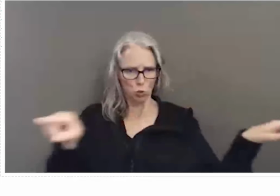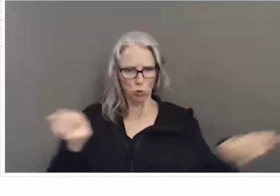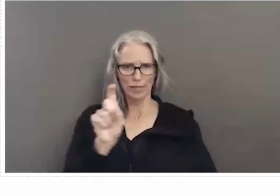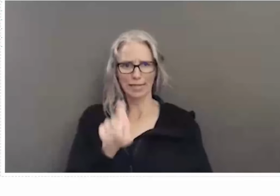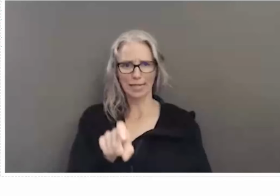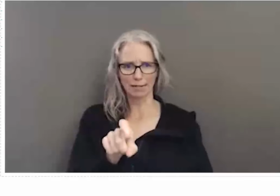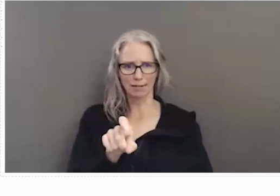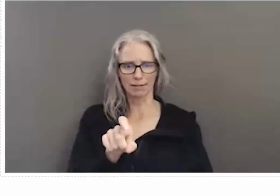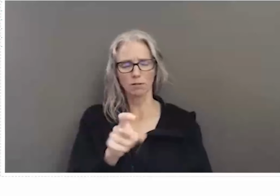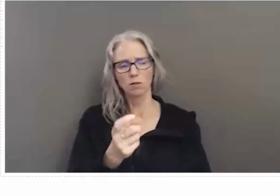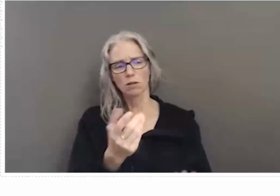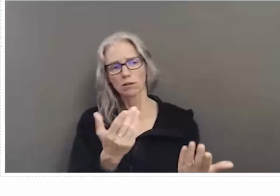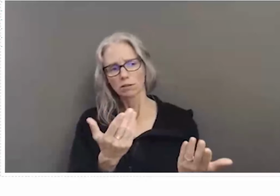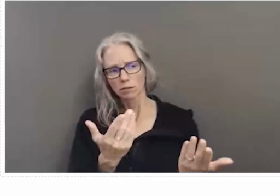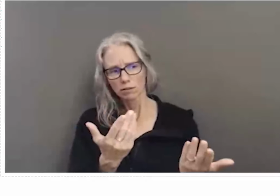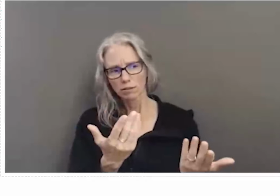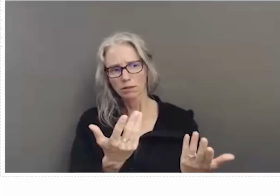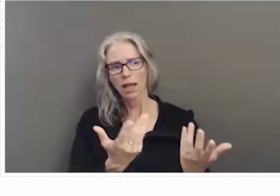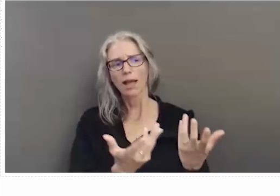consultation and with research, and